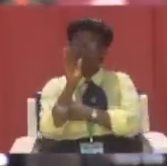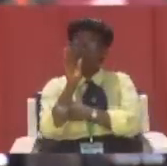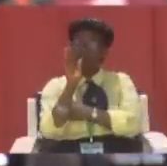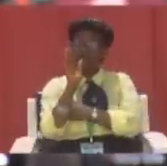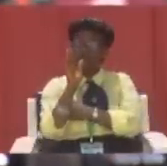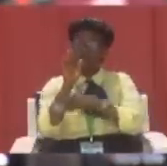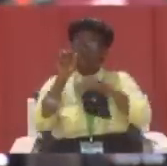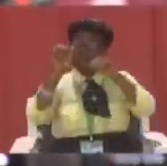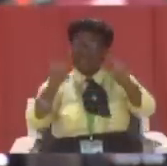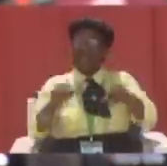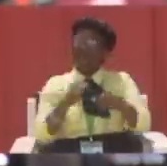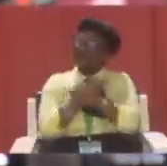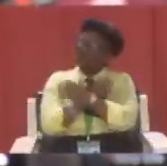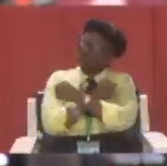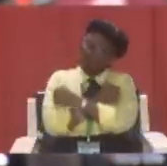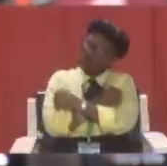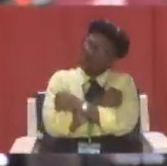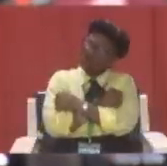unconditionally.